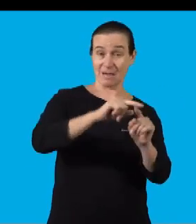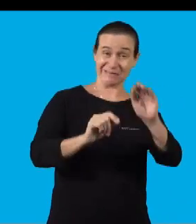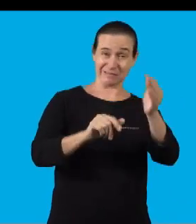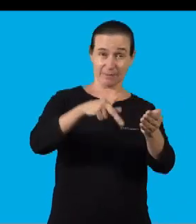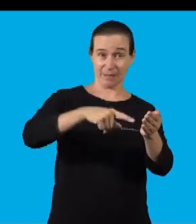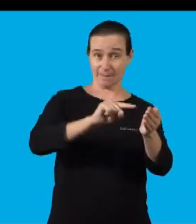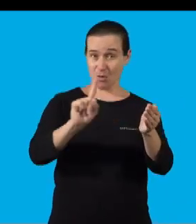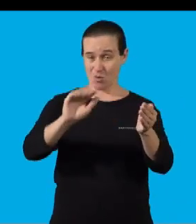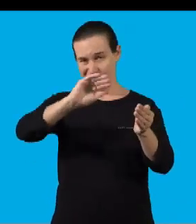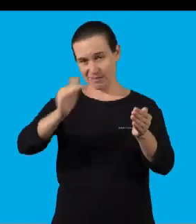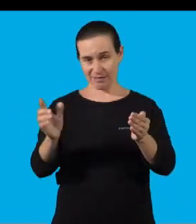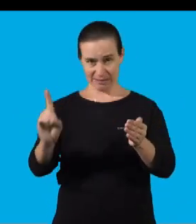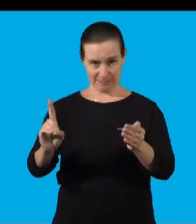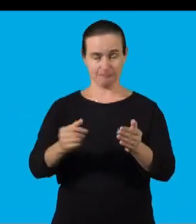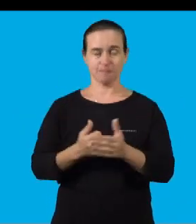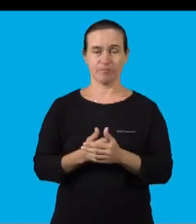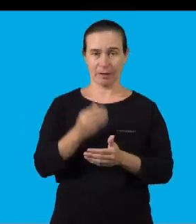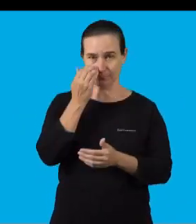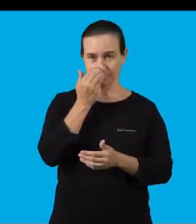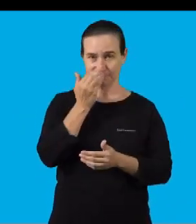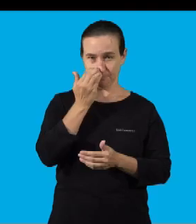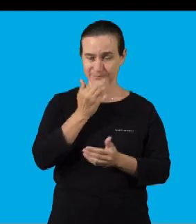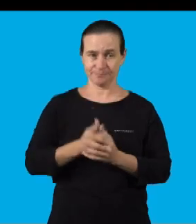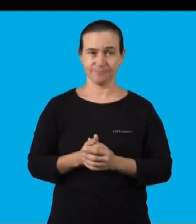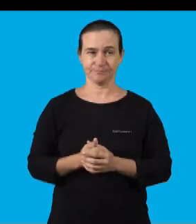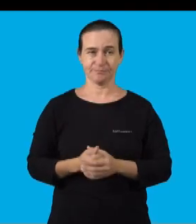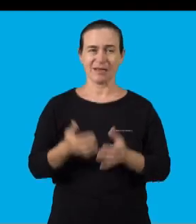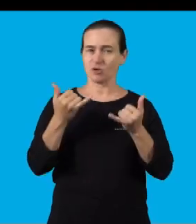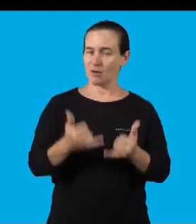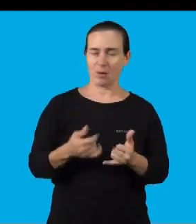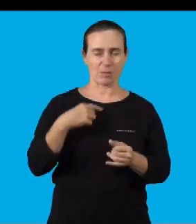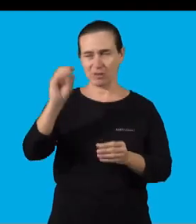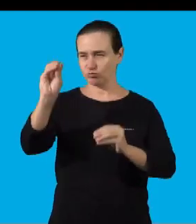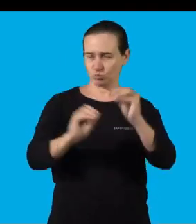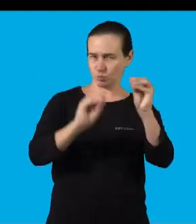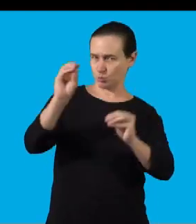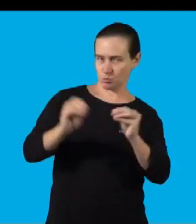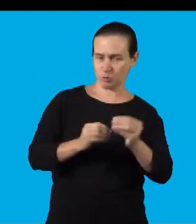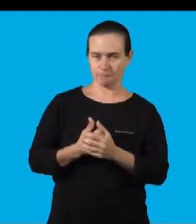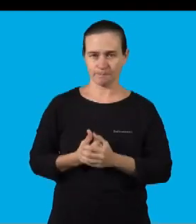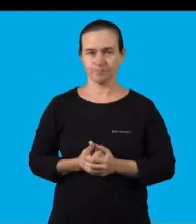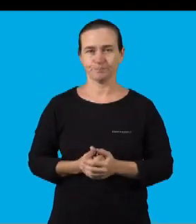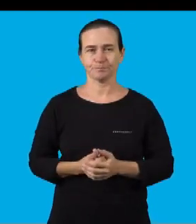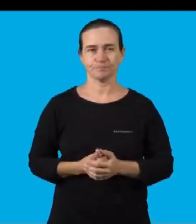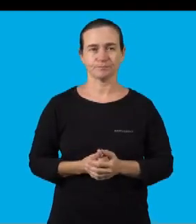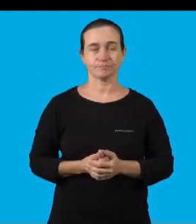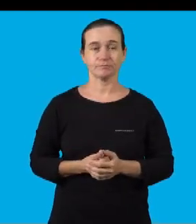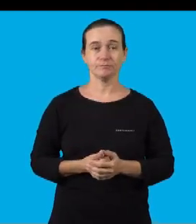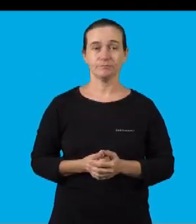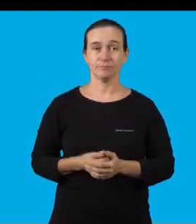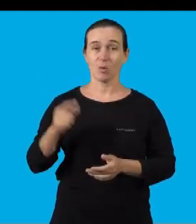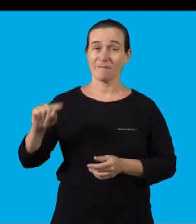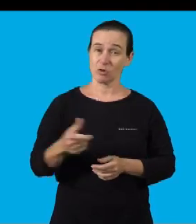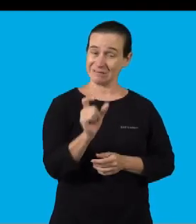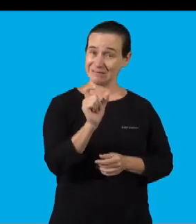1, and that is with the common difference of D. So all we have to do is to substitute so that we can get that general term. Now,